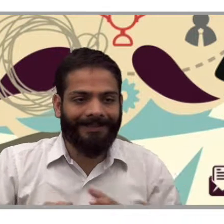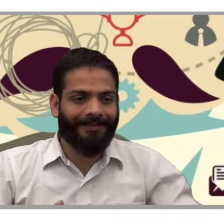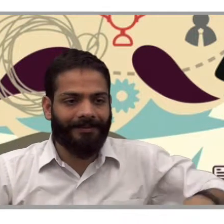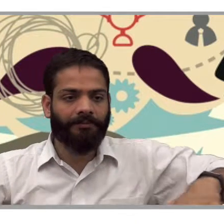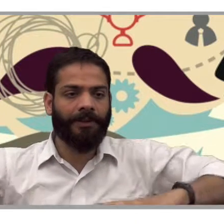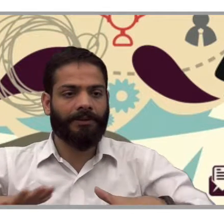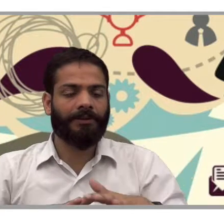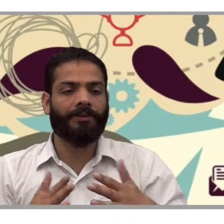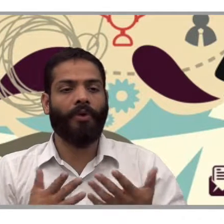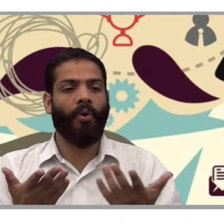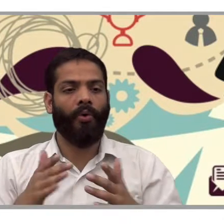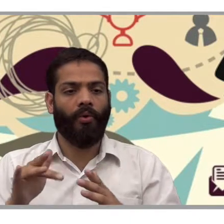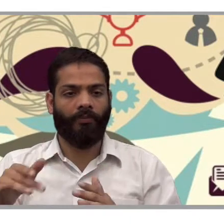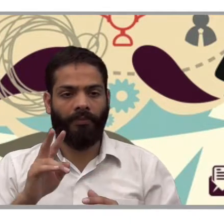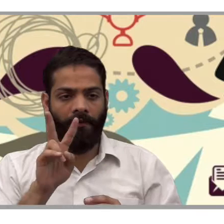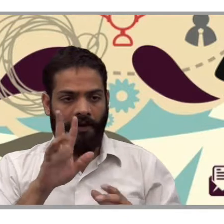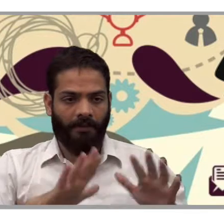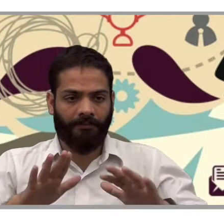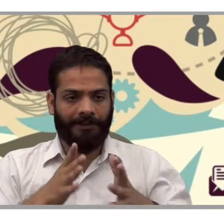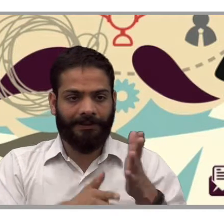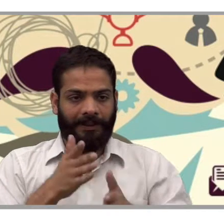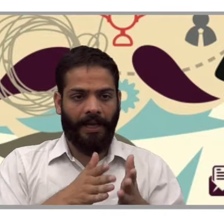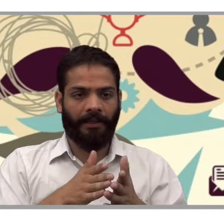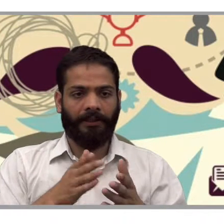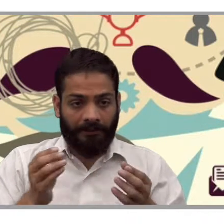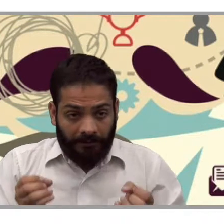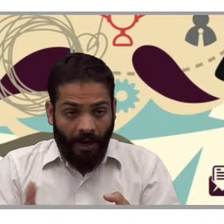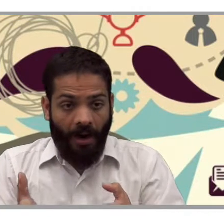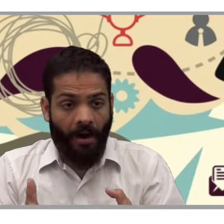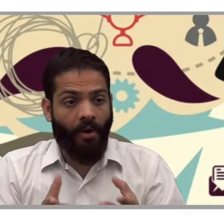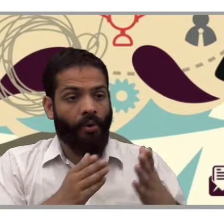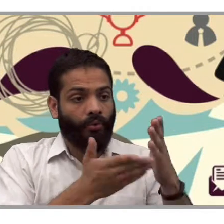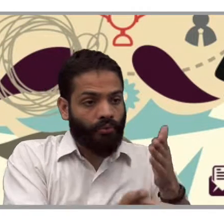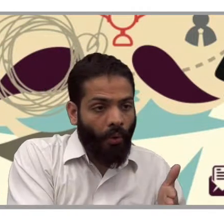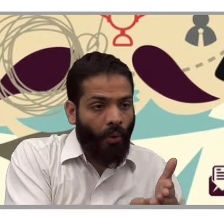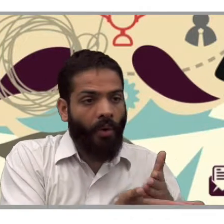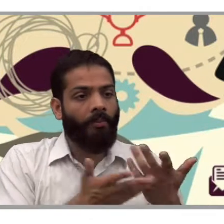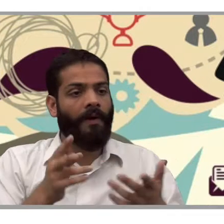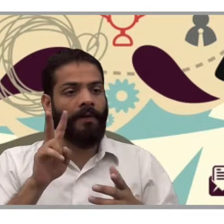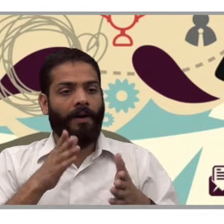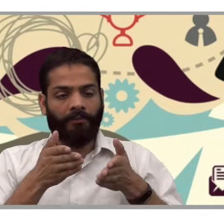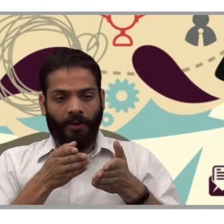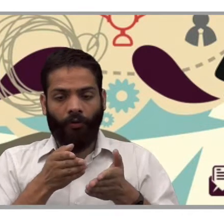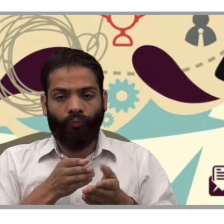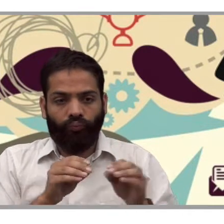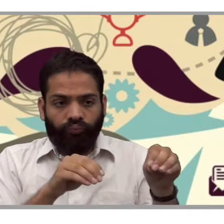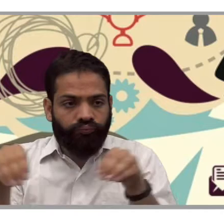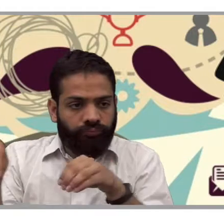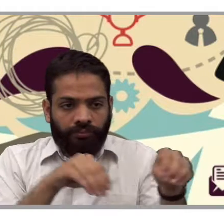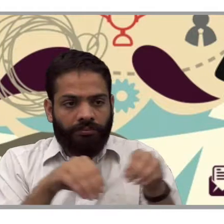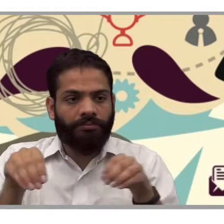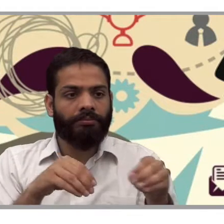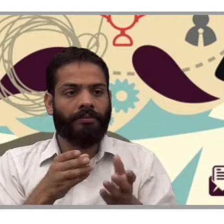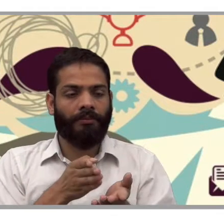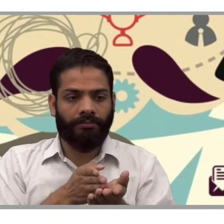that is, directional or spatial displacement of the verb, sign between onset and offset of the verb's path